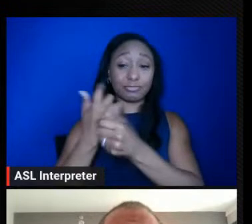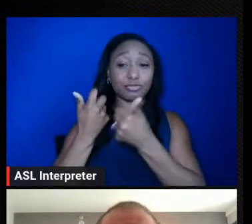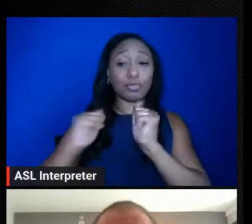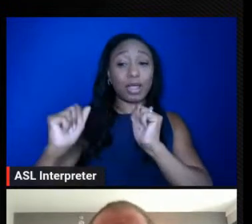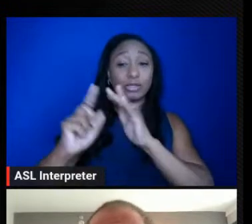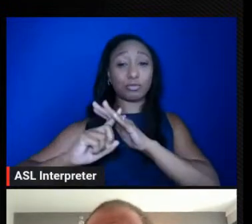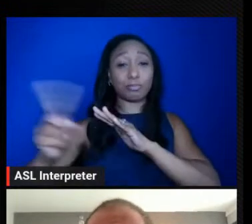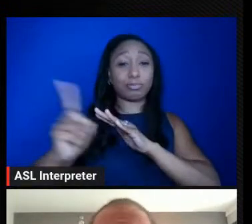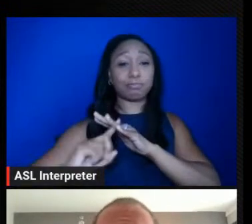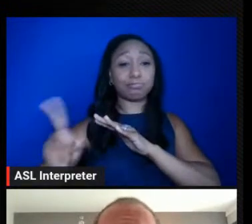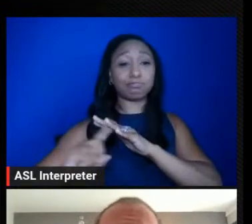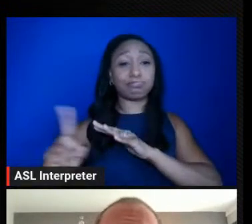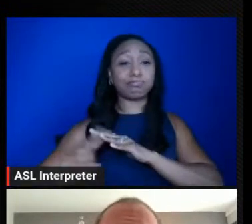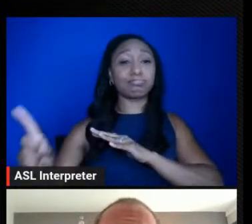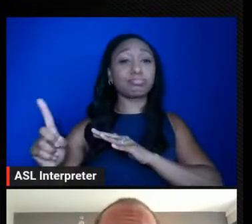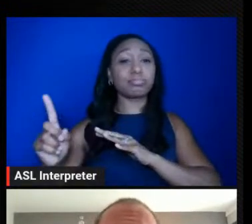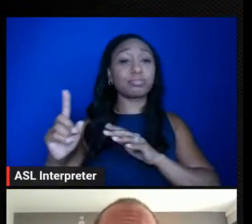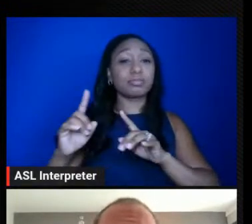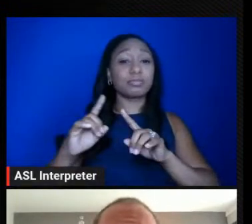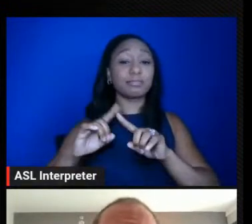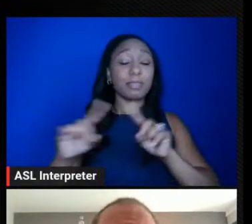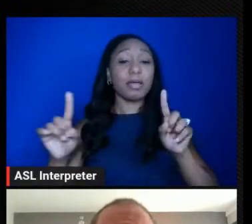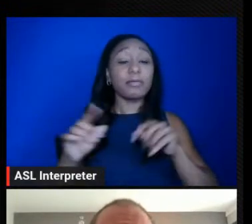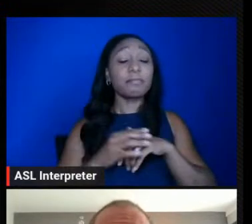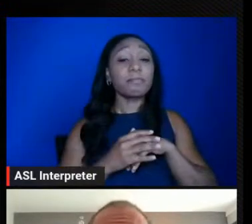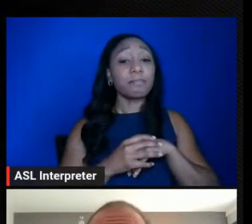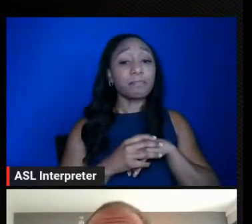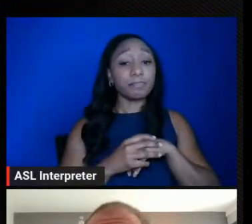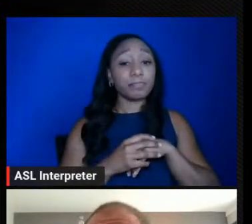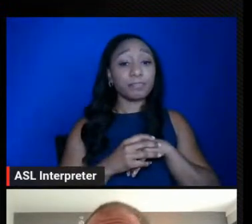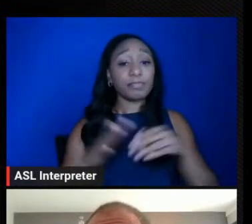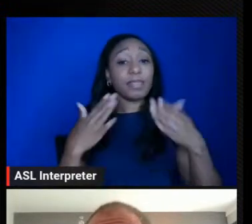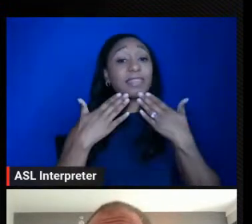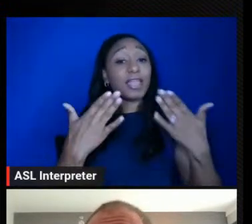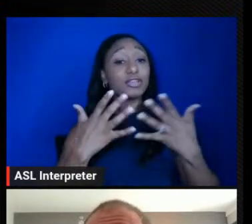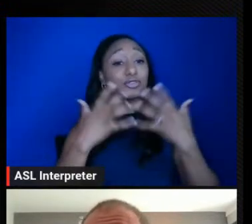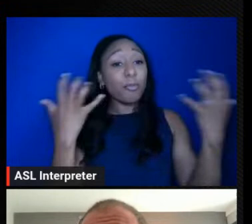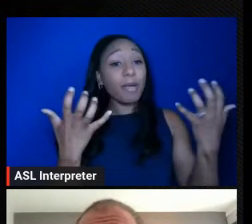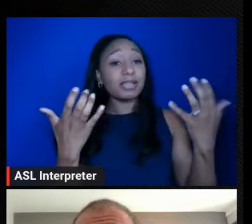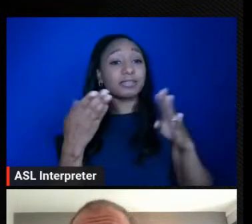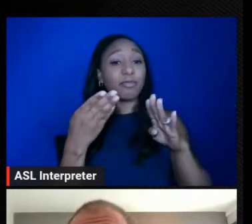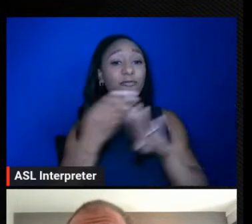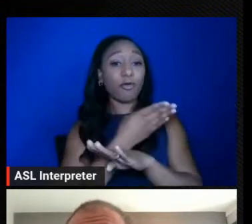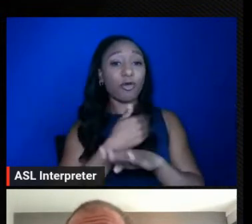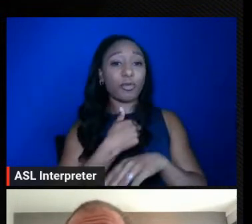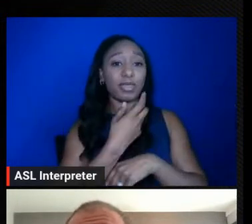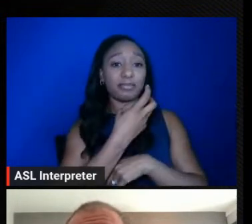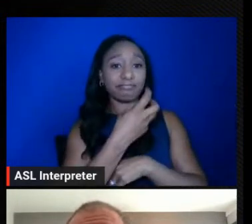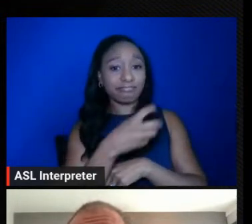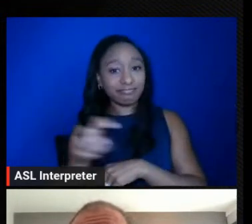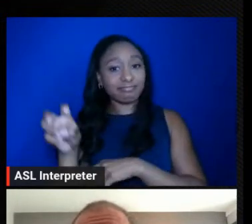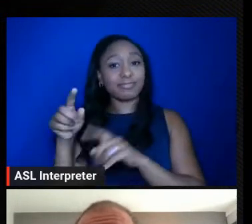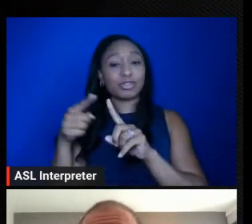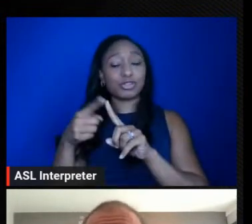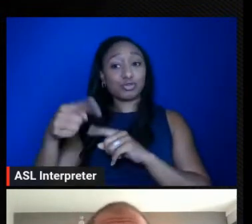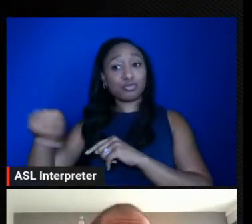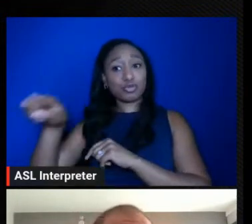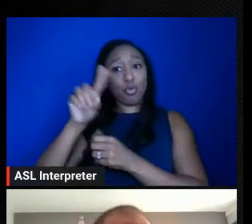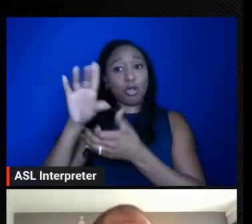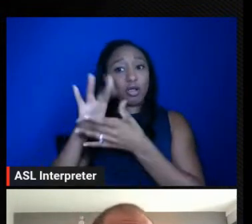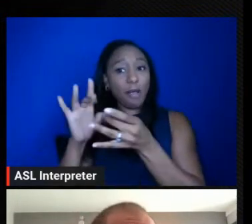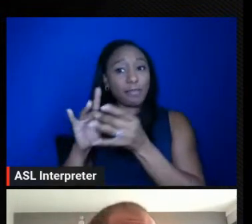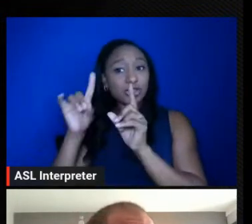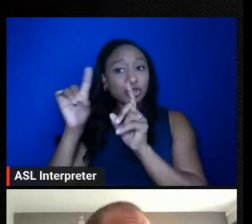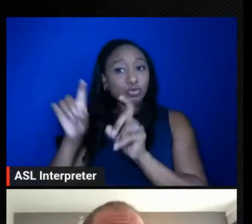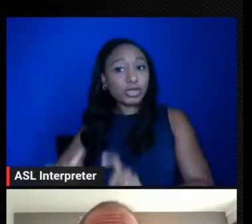Thank you very much indeed, folks. Before we pivot to Bert and your comments and questions, I do want to say this talk